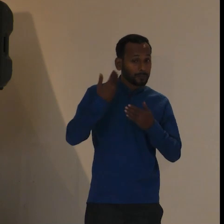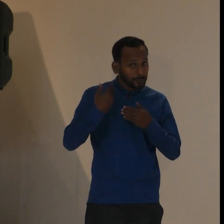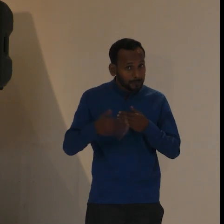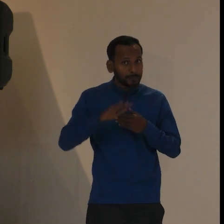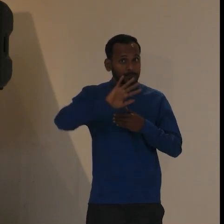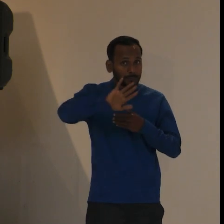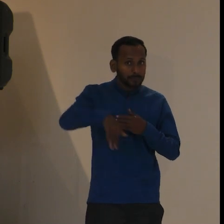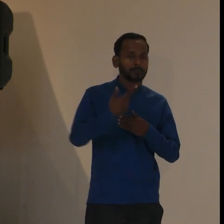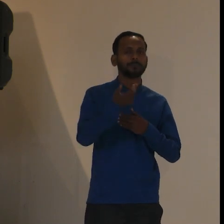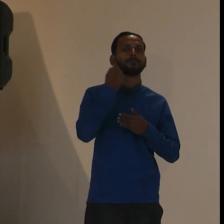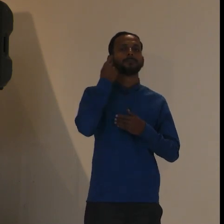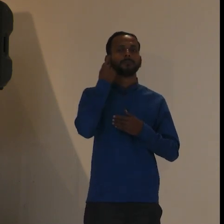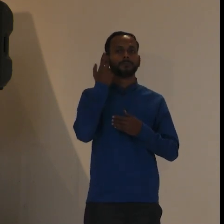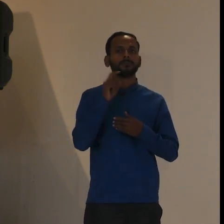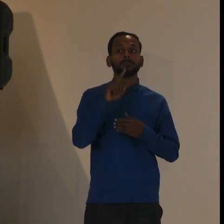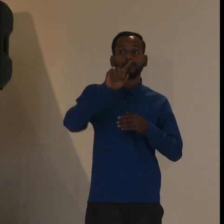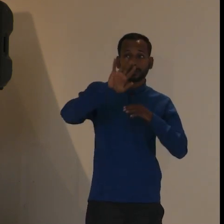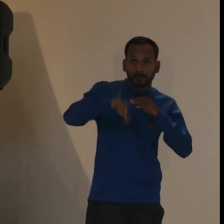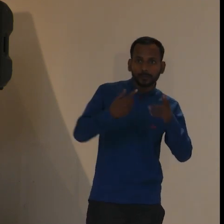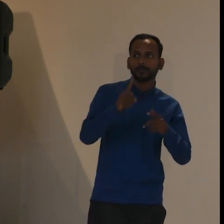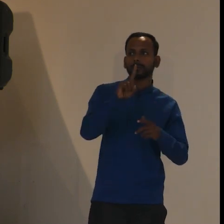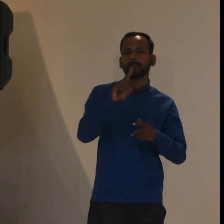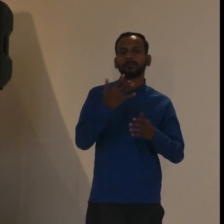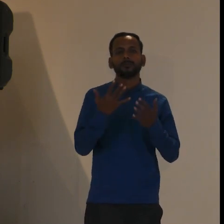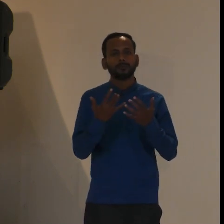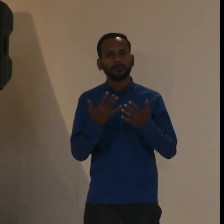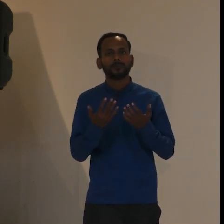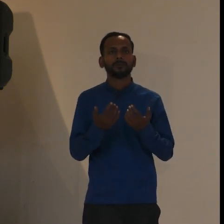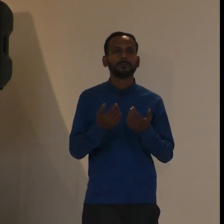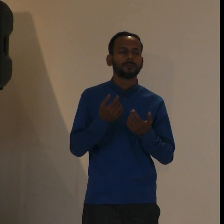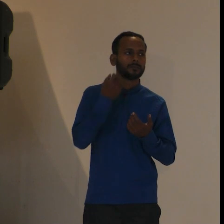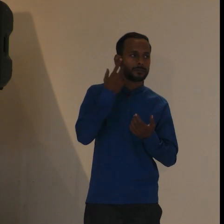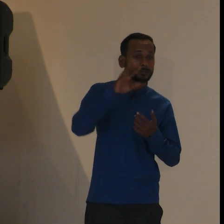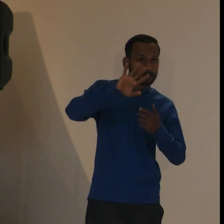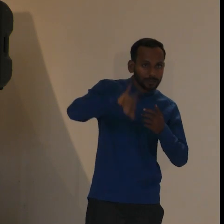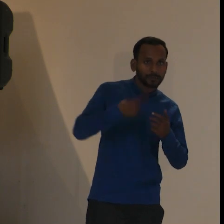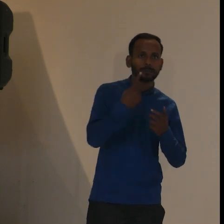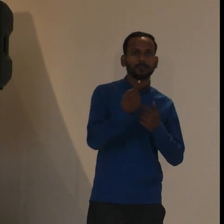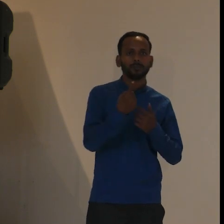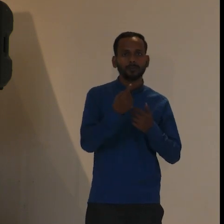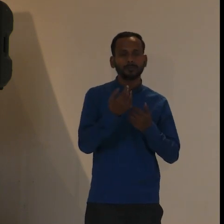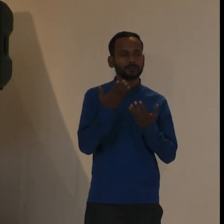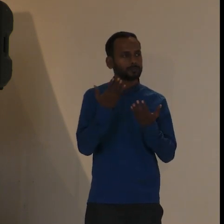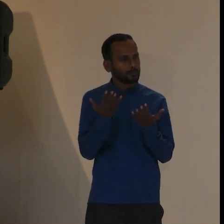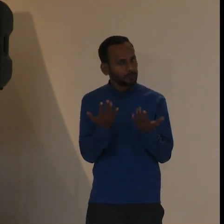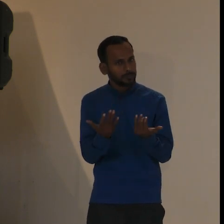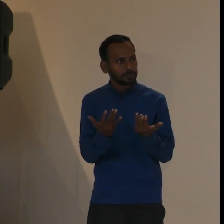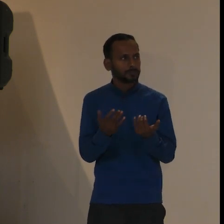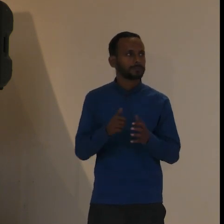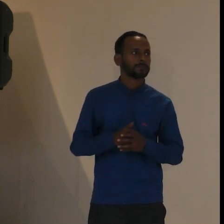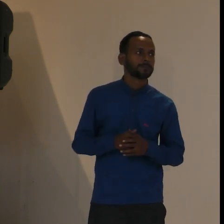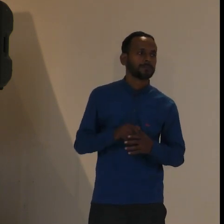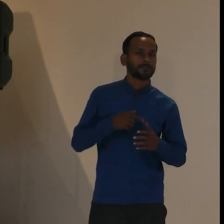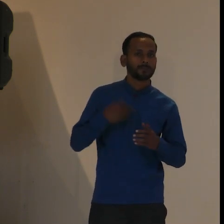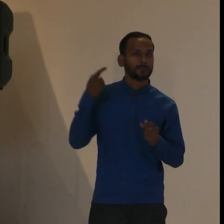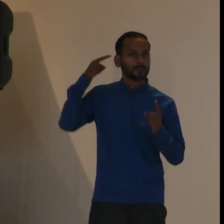squeezed 1 hour, and then 15 minutes, and then I have come on to that 1 minute. So I agree that